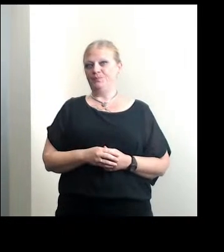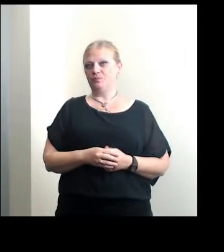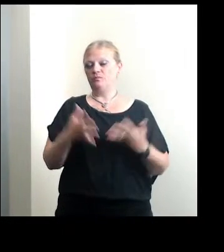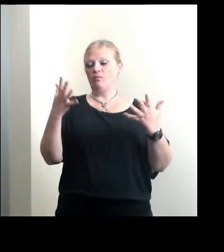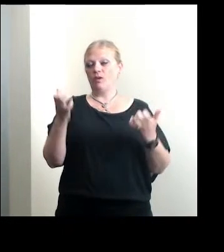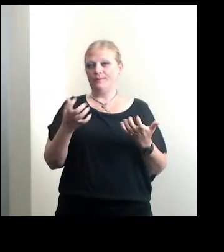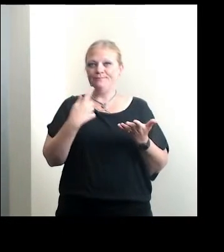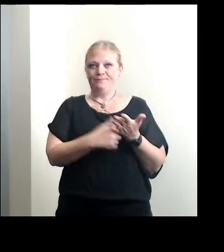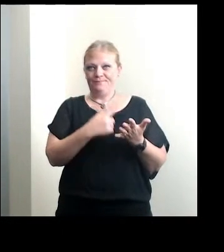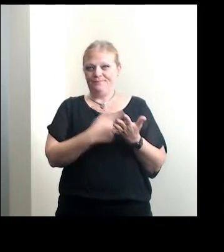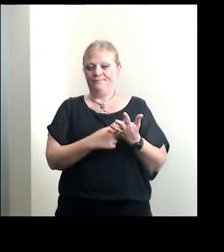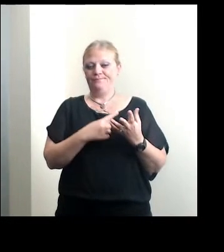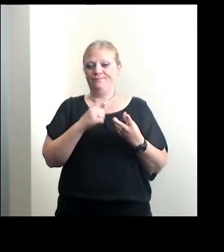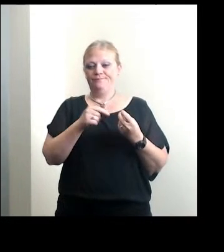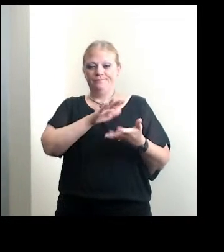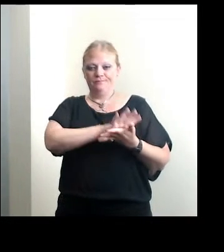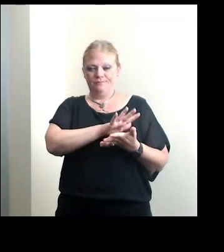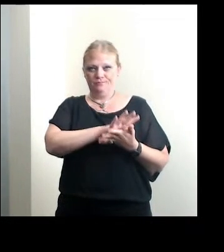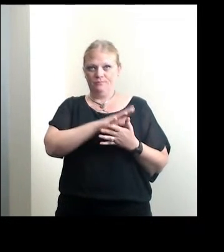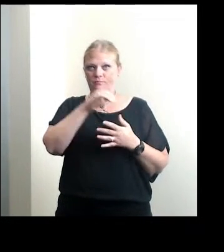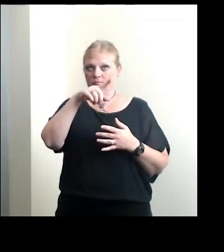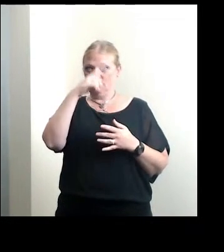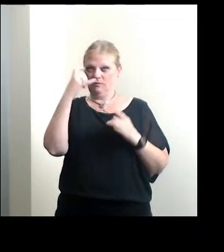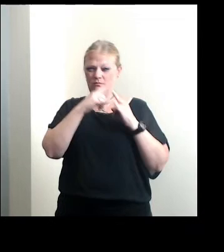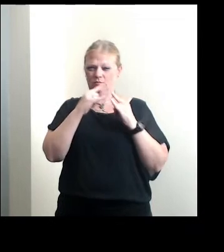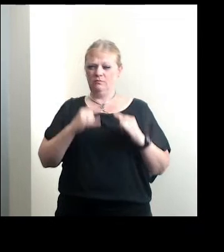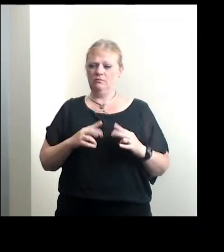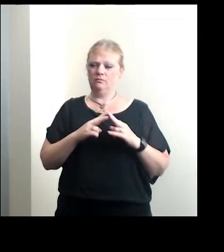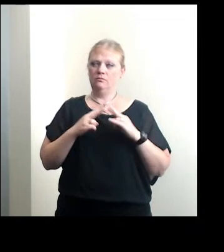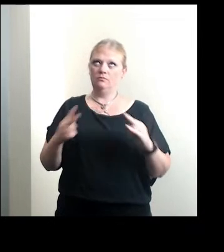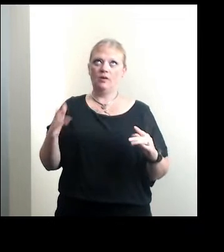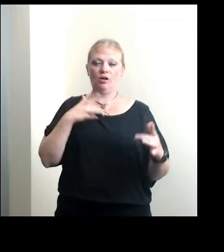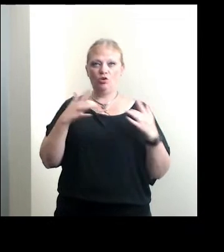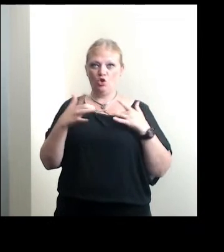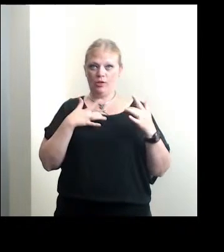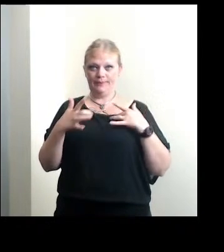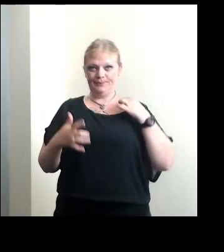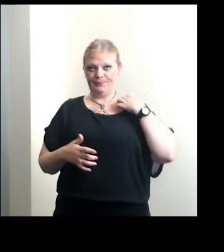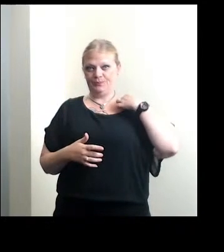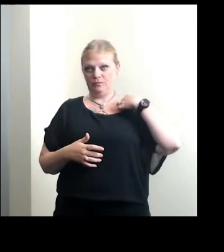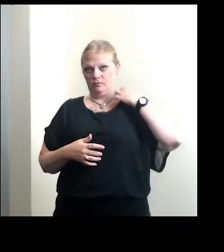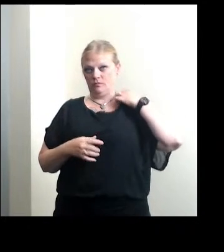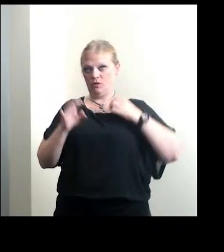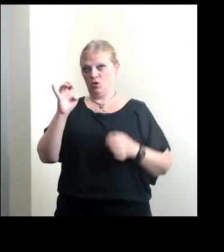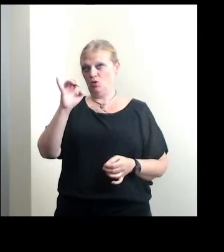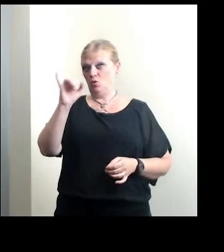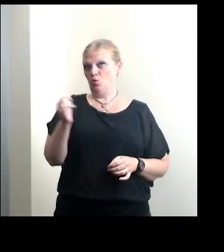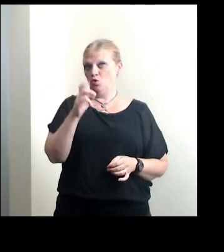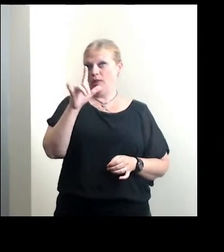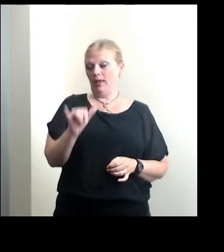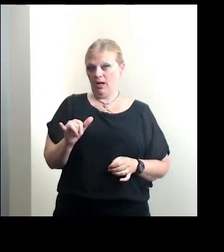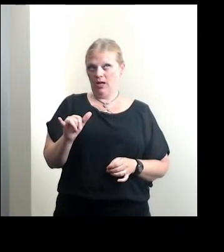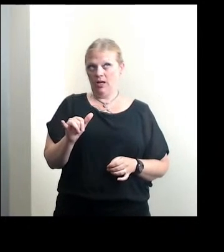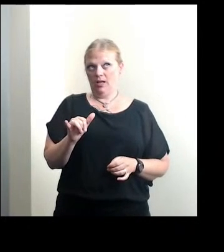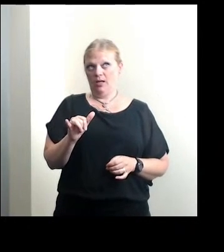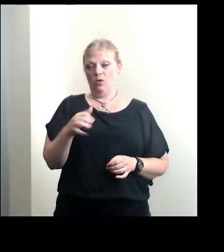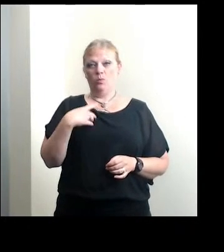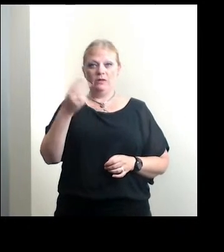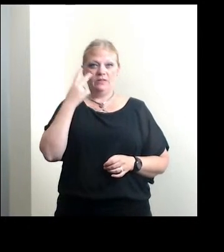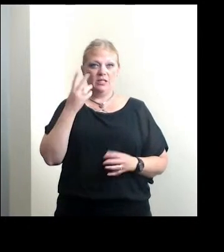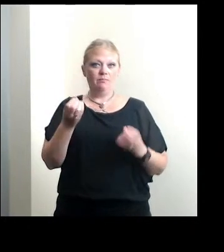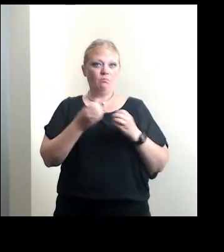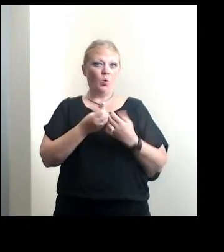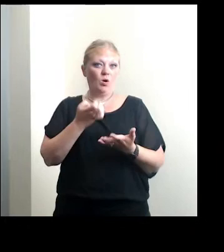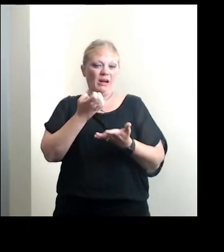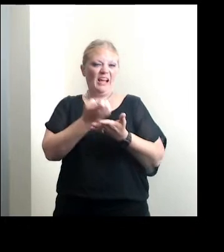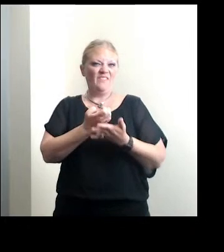the schools and the summer camps, which is very, very concerning. In July, we have seen more evidence